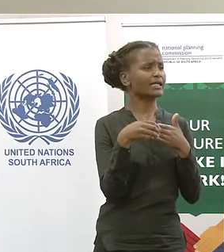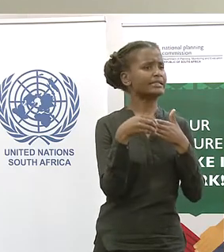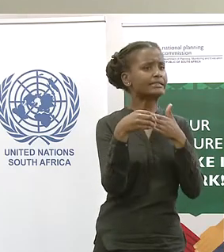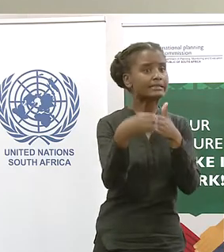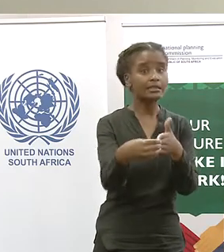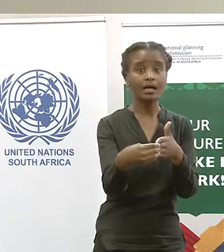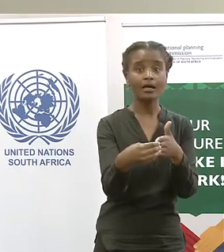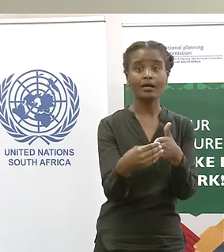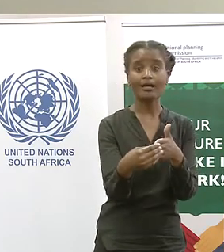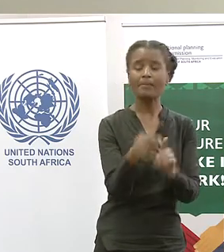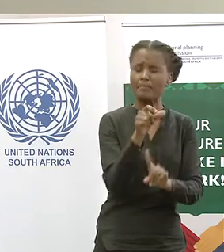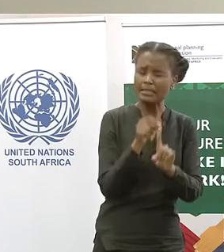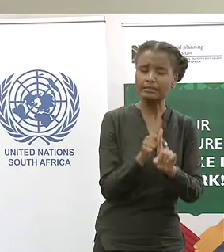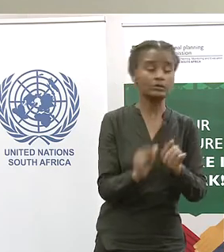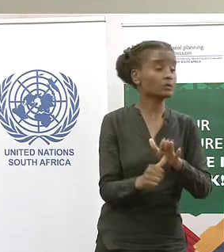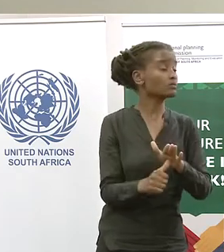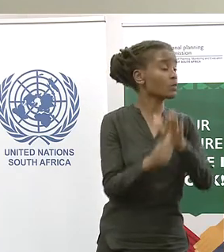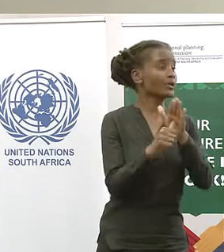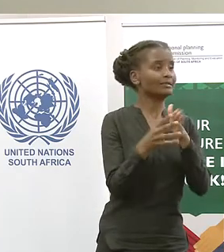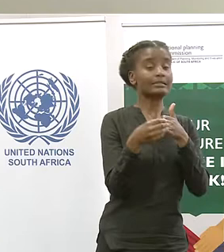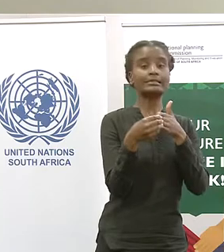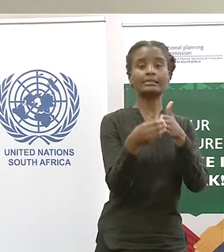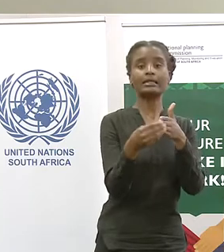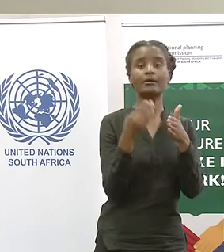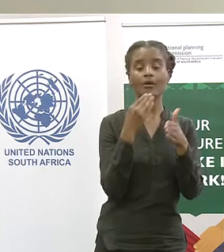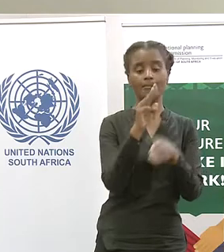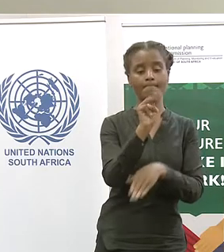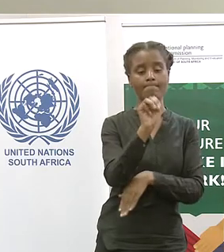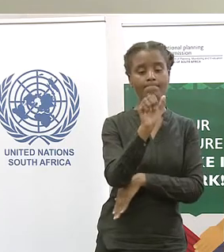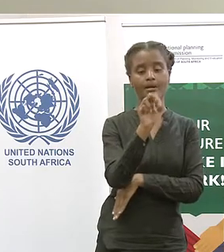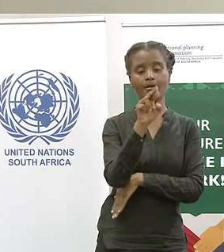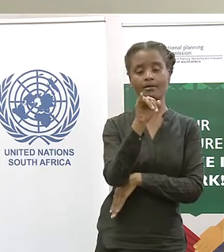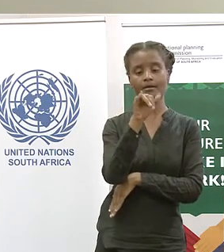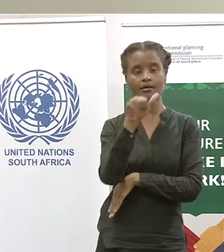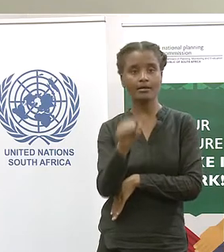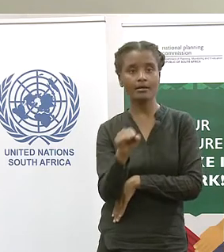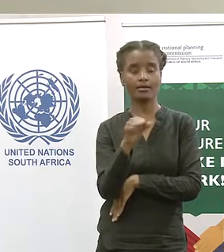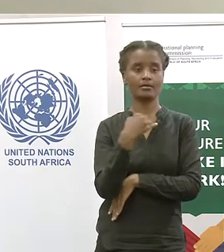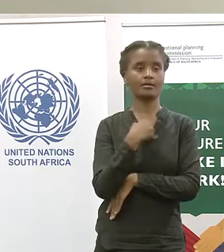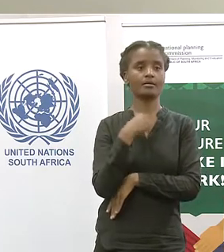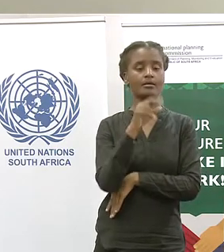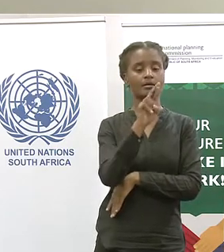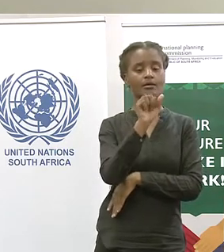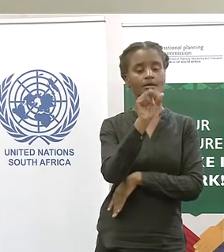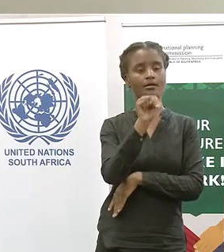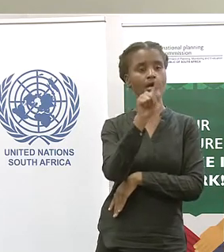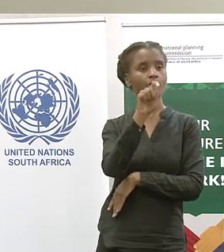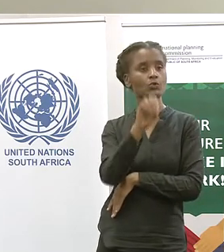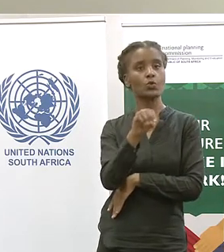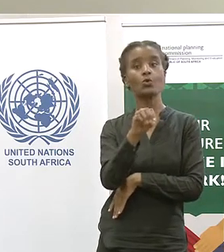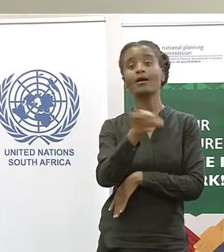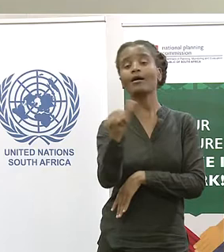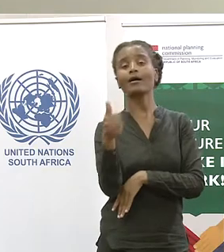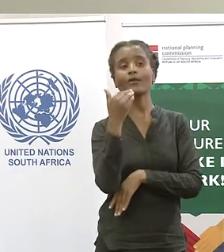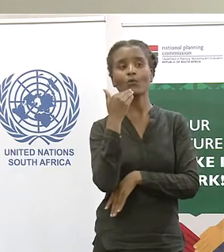Friday Mavuso and Maria Ranto, because the living are still living. But those, two, I'd like to cite